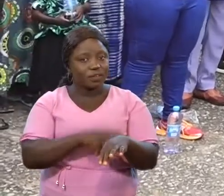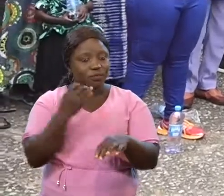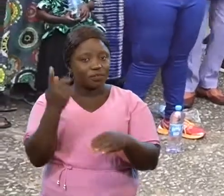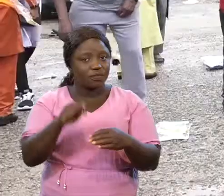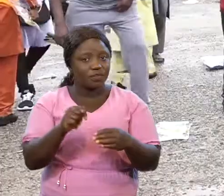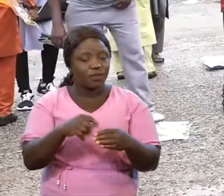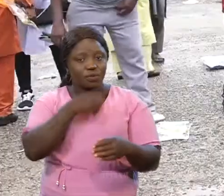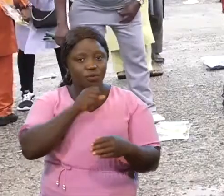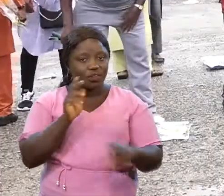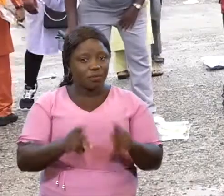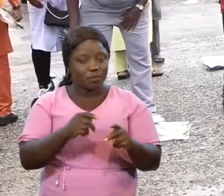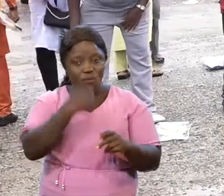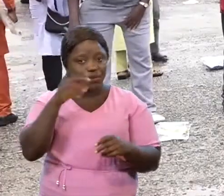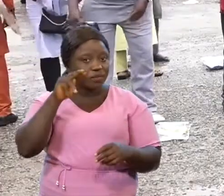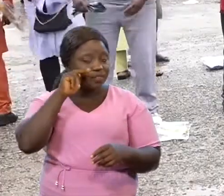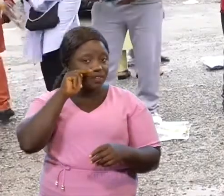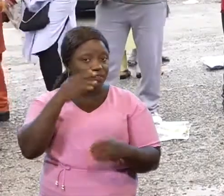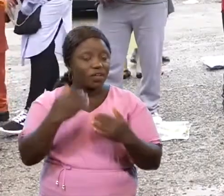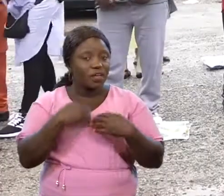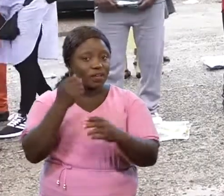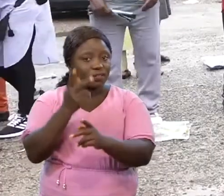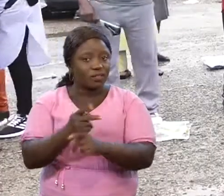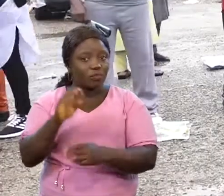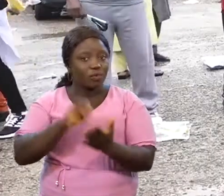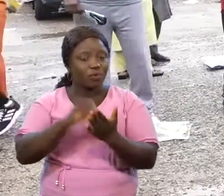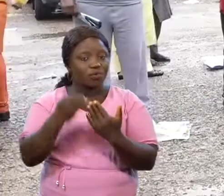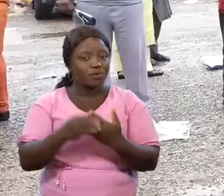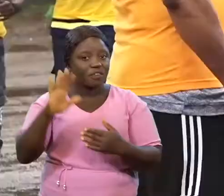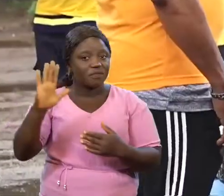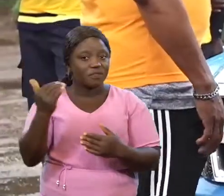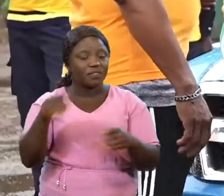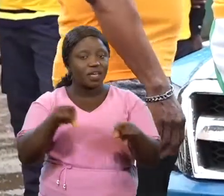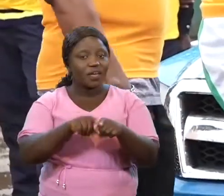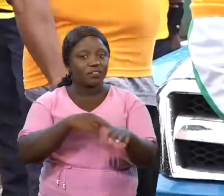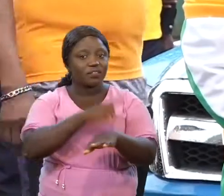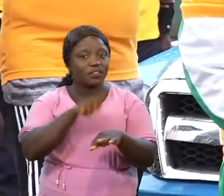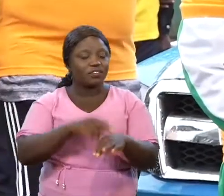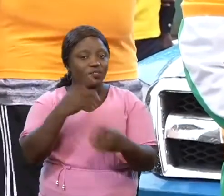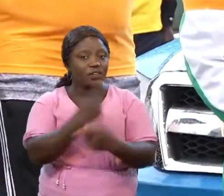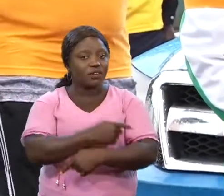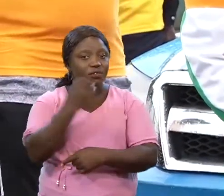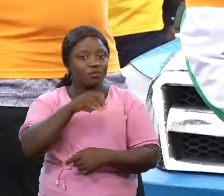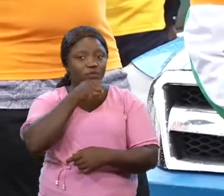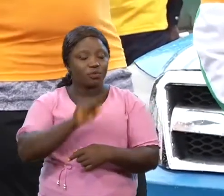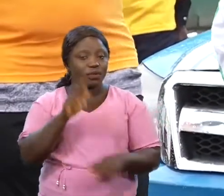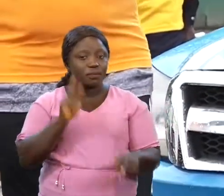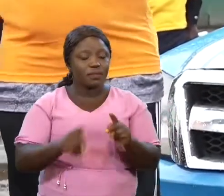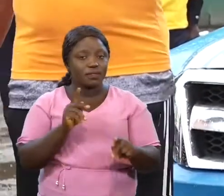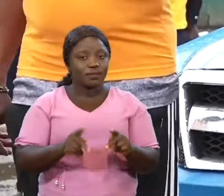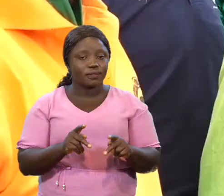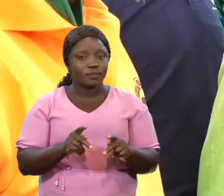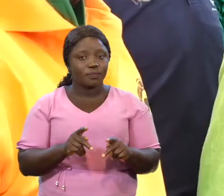first edition of Nigeria dedicating October 5th as National Day of Older